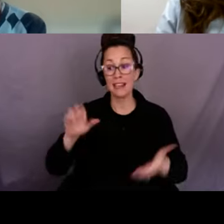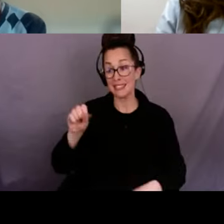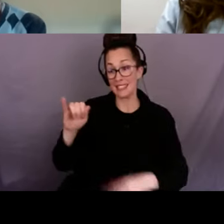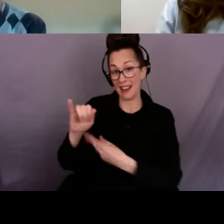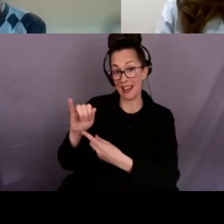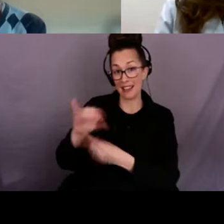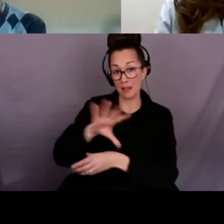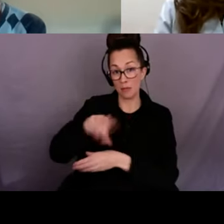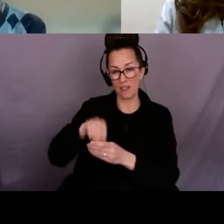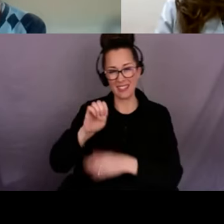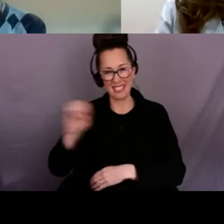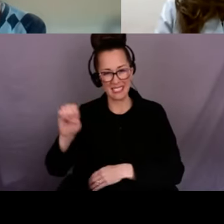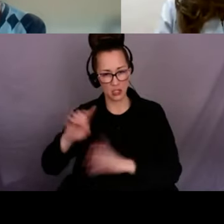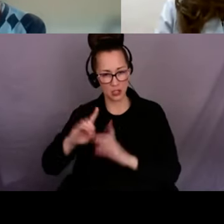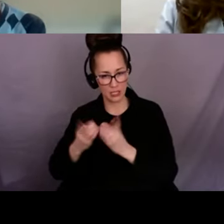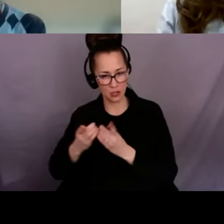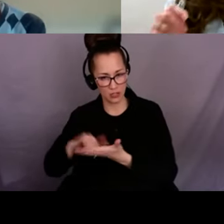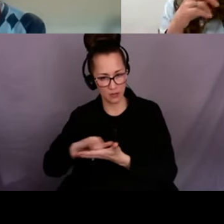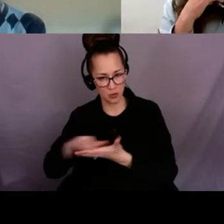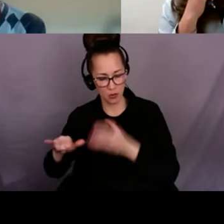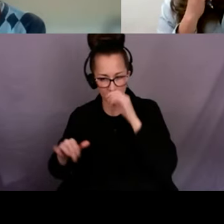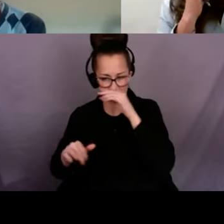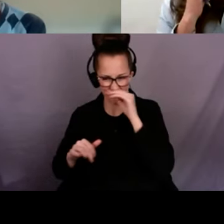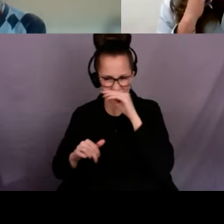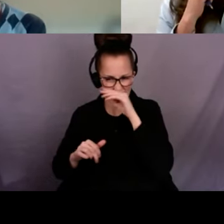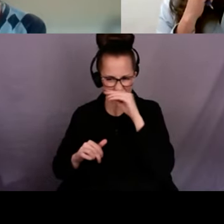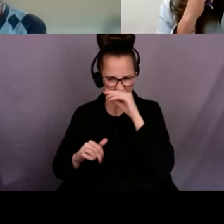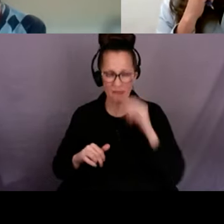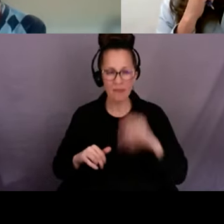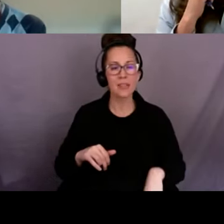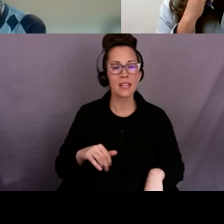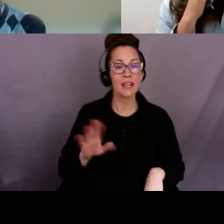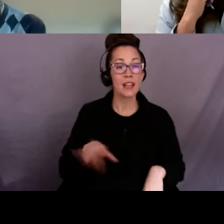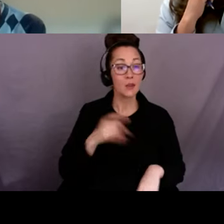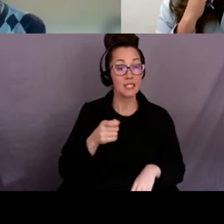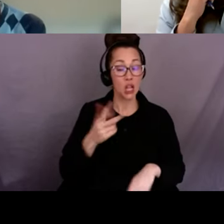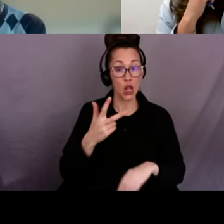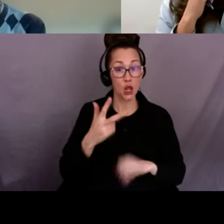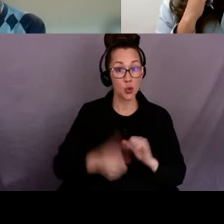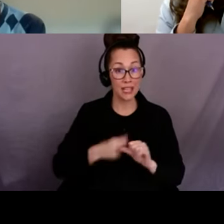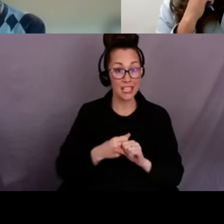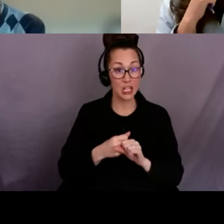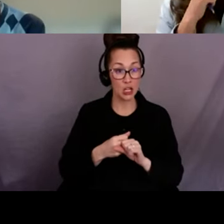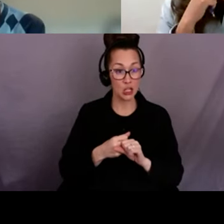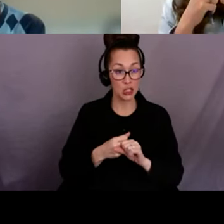the Eastern District of New York. There was a consent judgment entered after 3 years